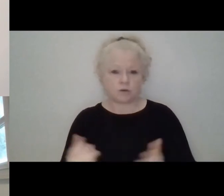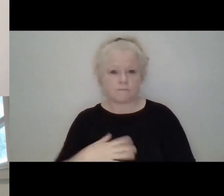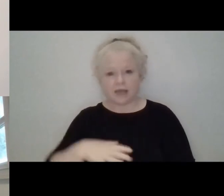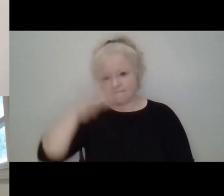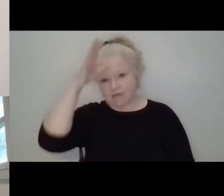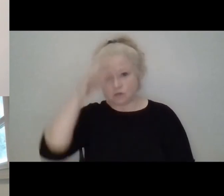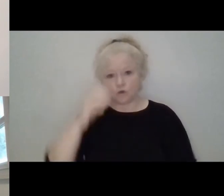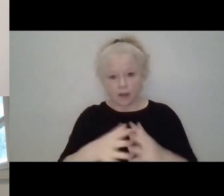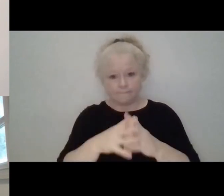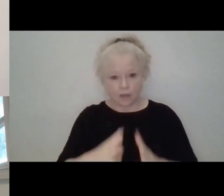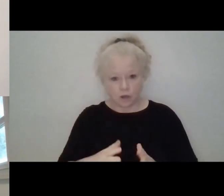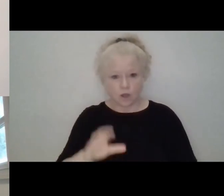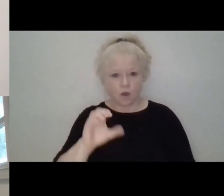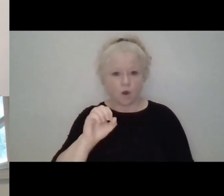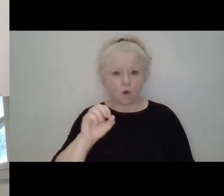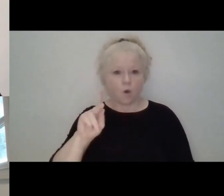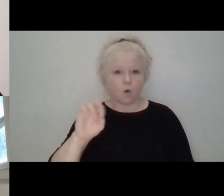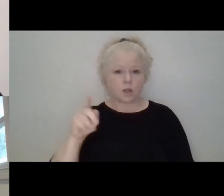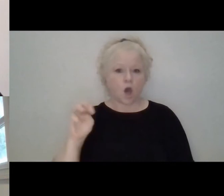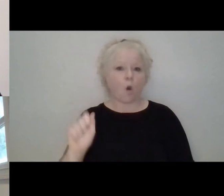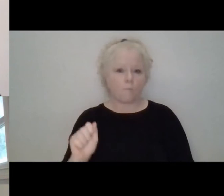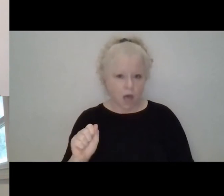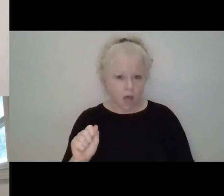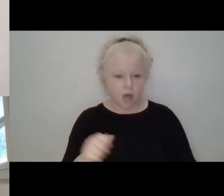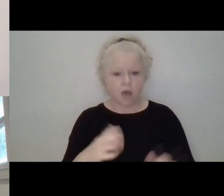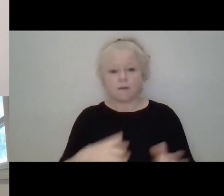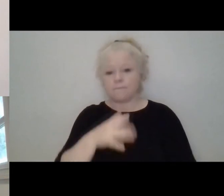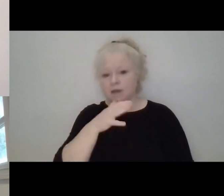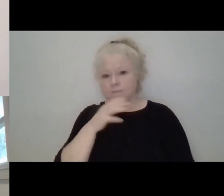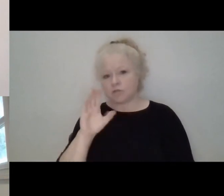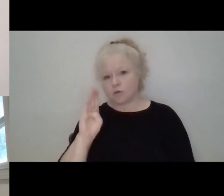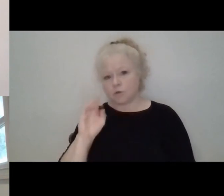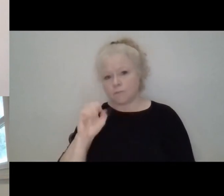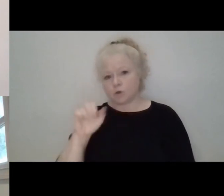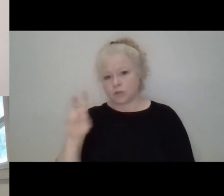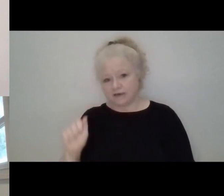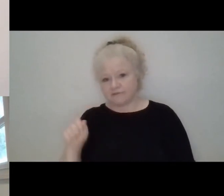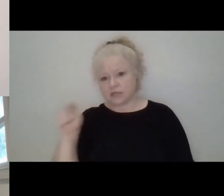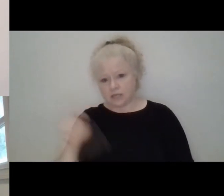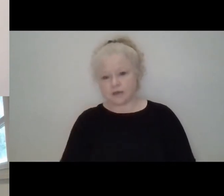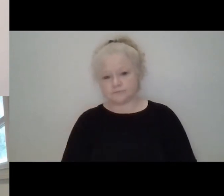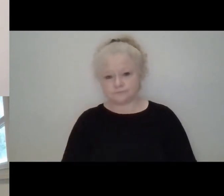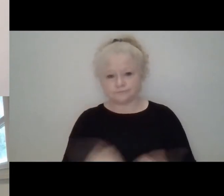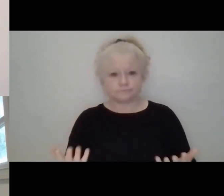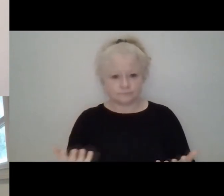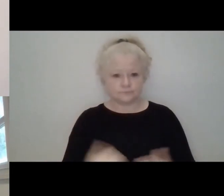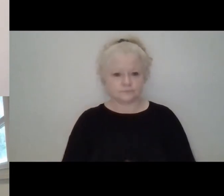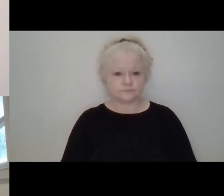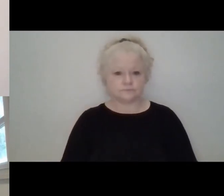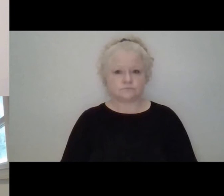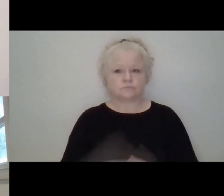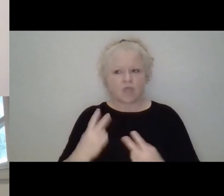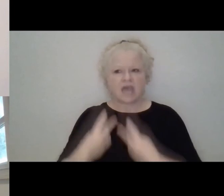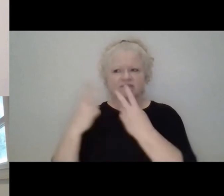American, Oklahoma, actually. Okay. And my mother is from Bolivia, from Cochabamba. We went back